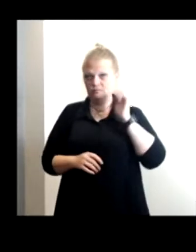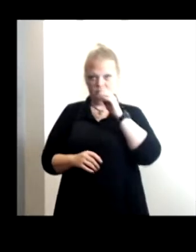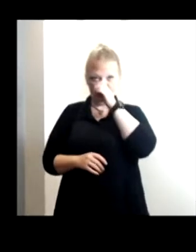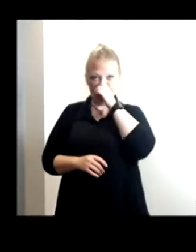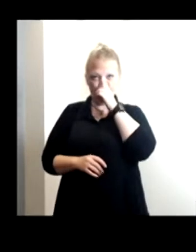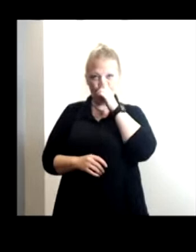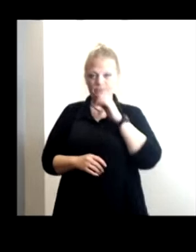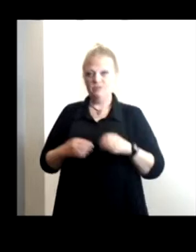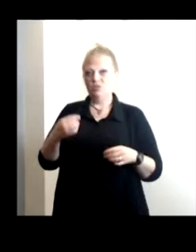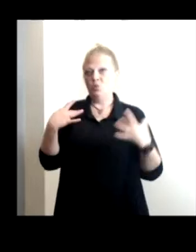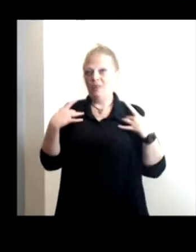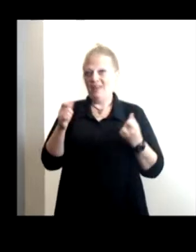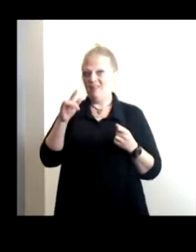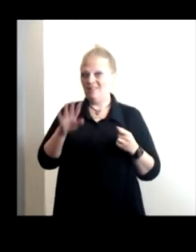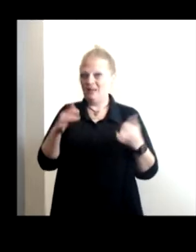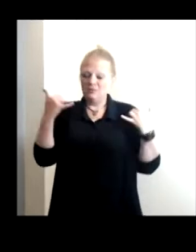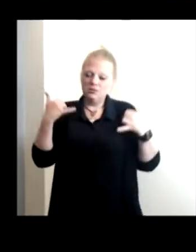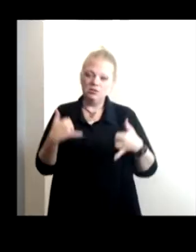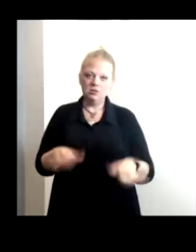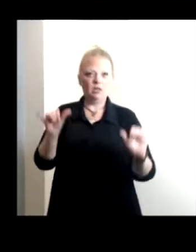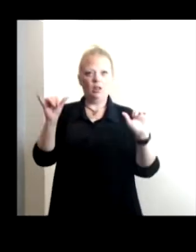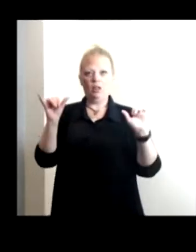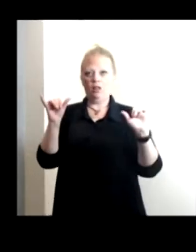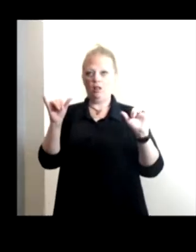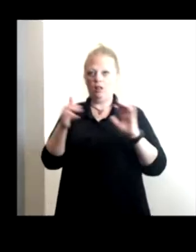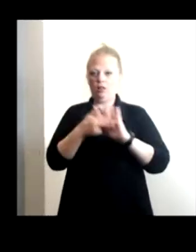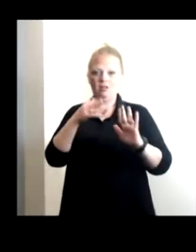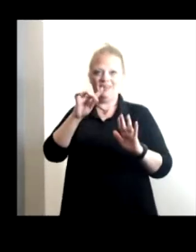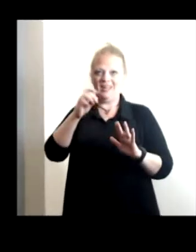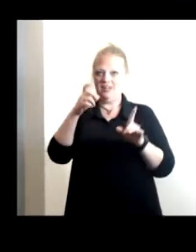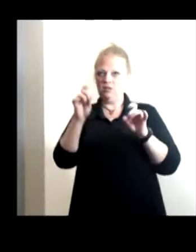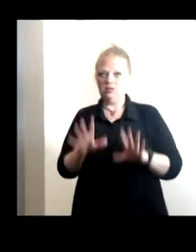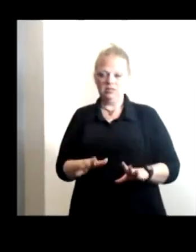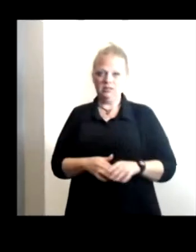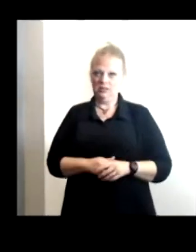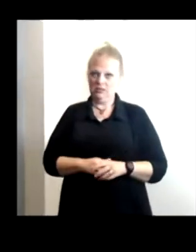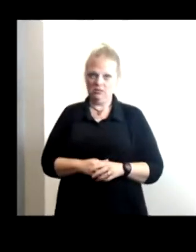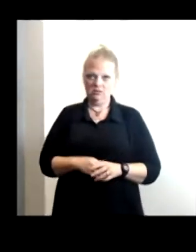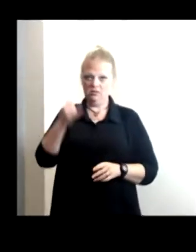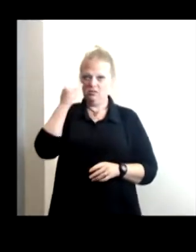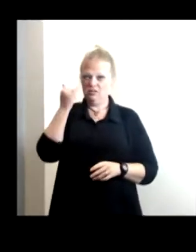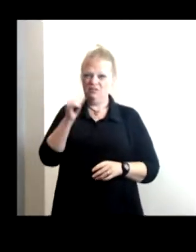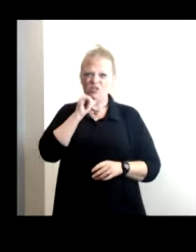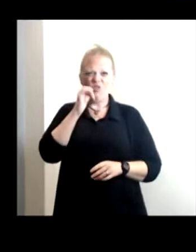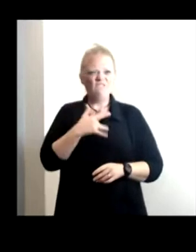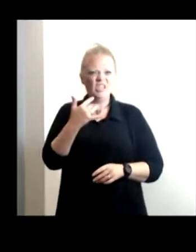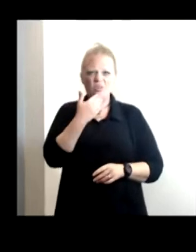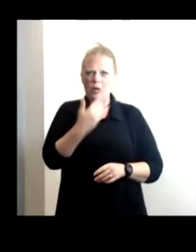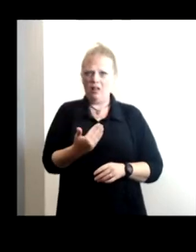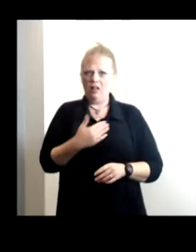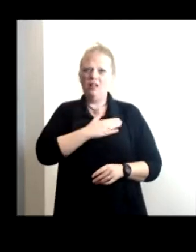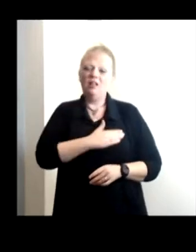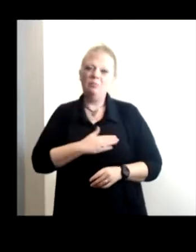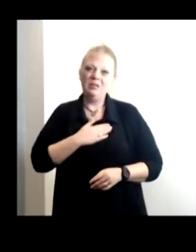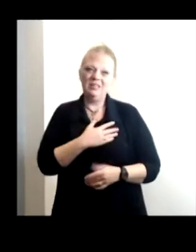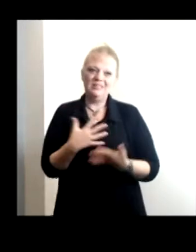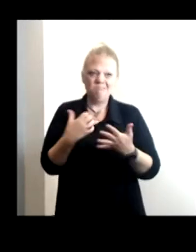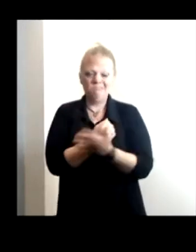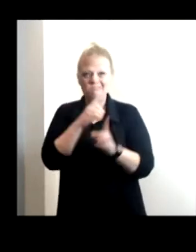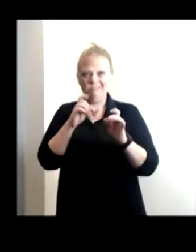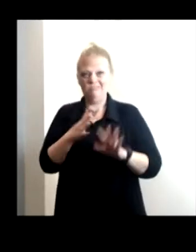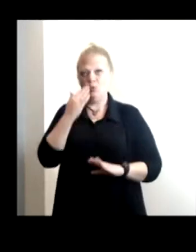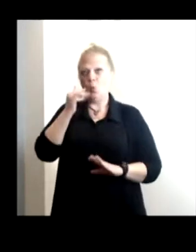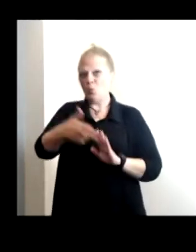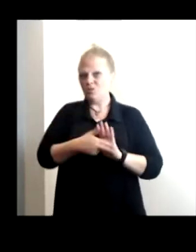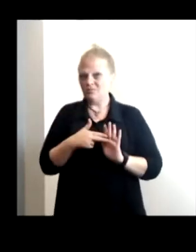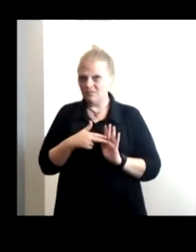Public Health Lab is still doing COVID-19 diagnostic testing. If you are not feeling well, please get tested to know your